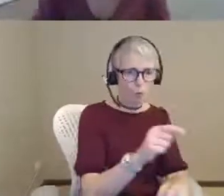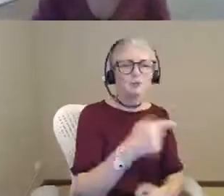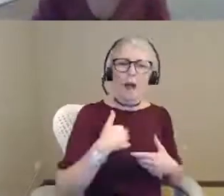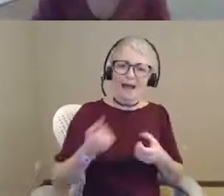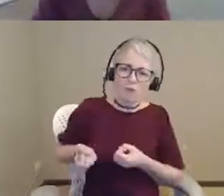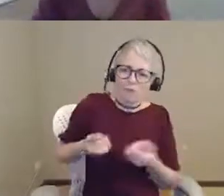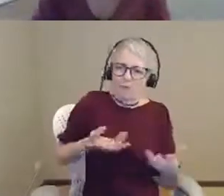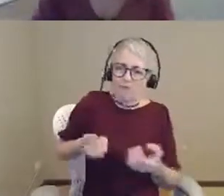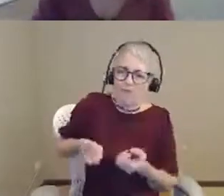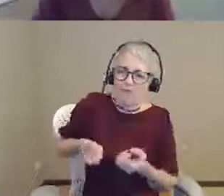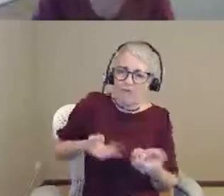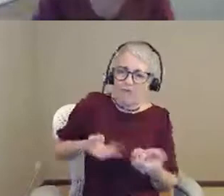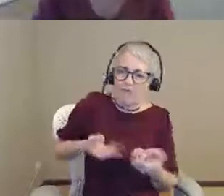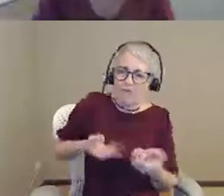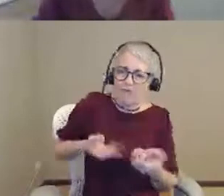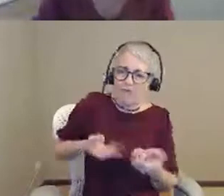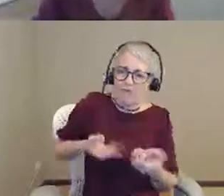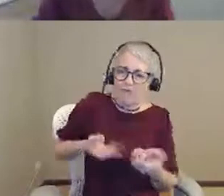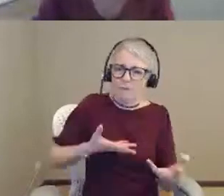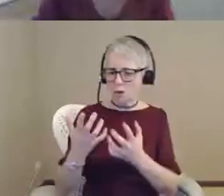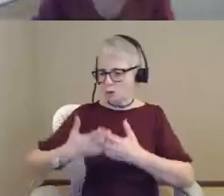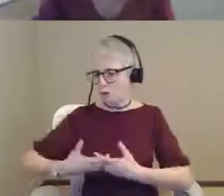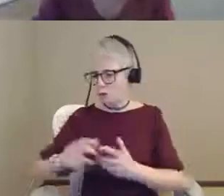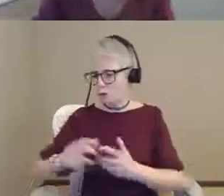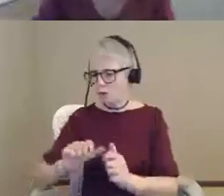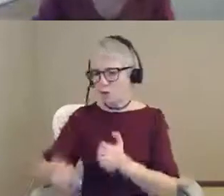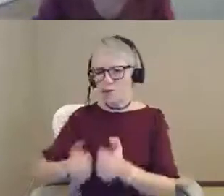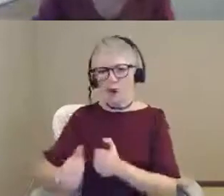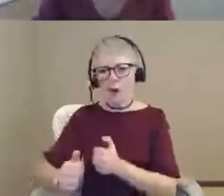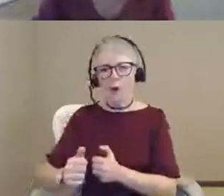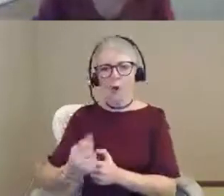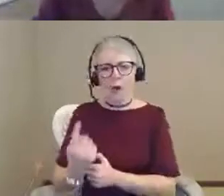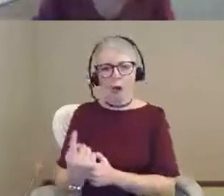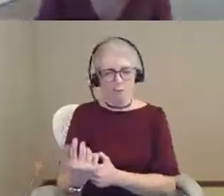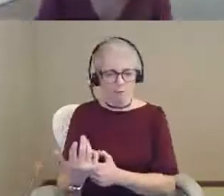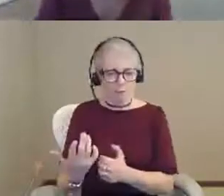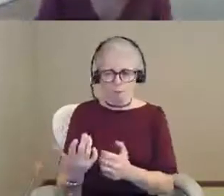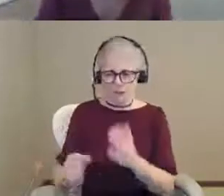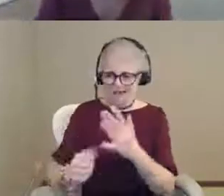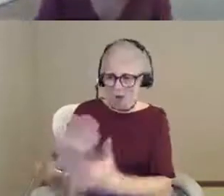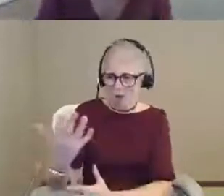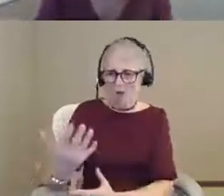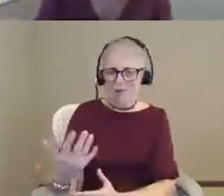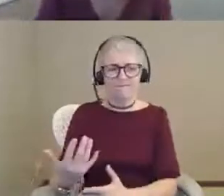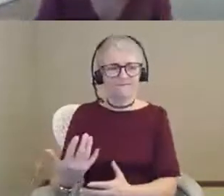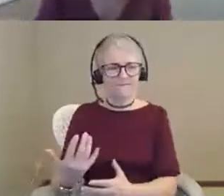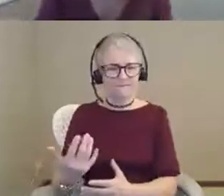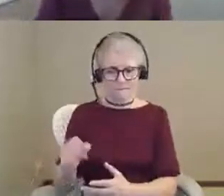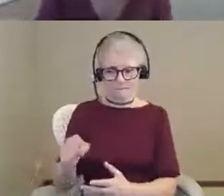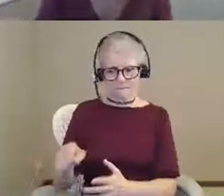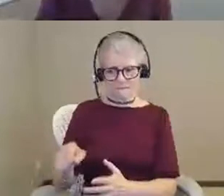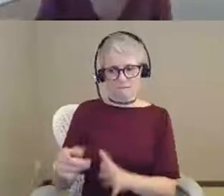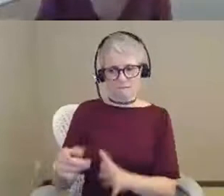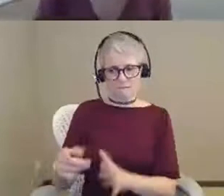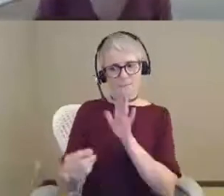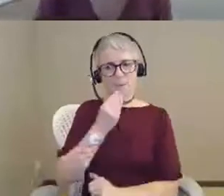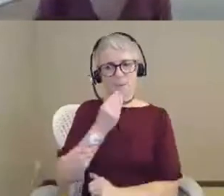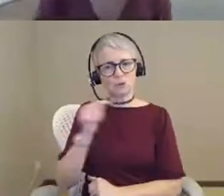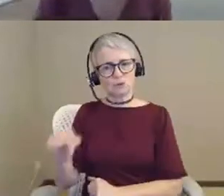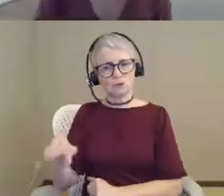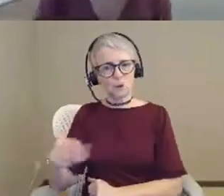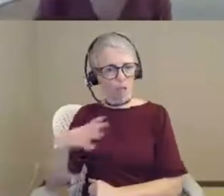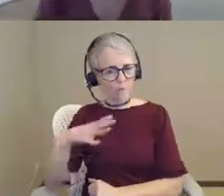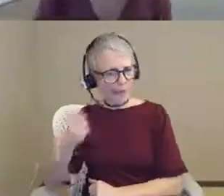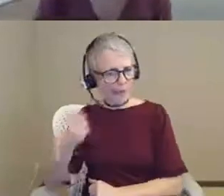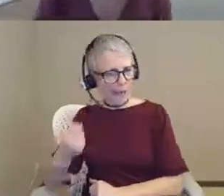the table. Tools like dominKnow One and Evolve and Rise that are template-based, they've done that